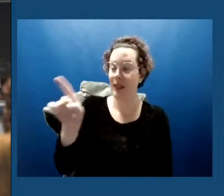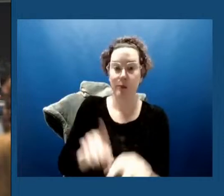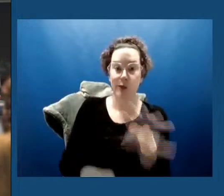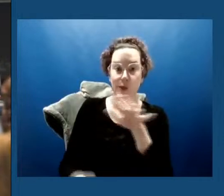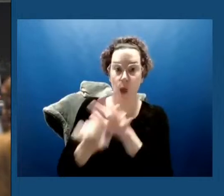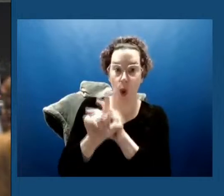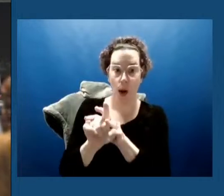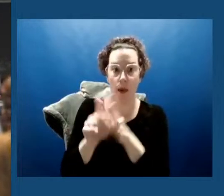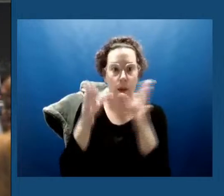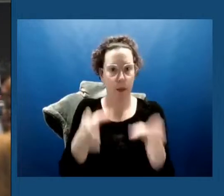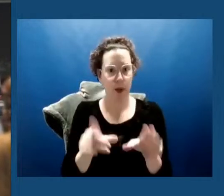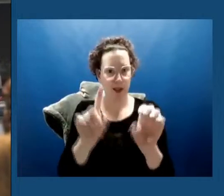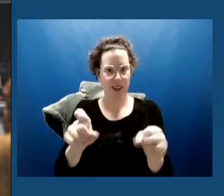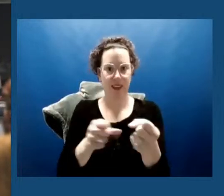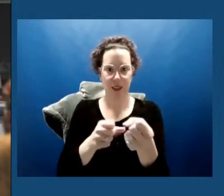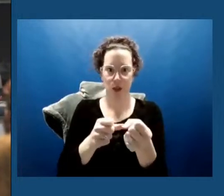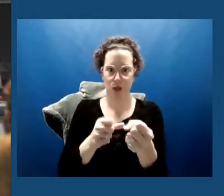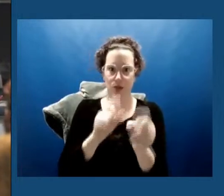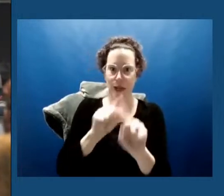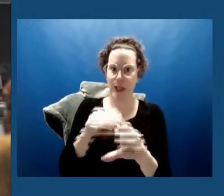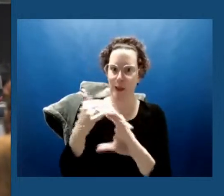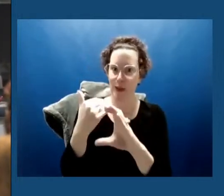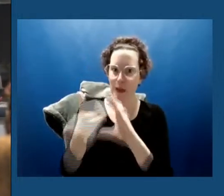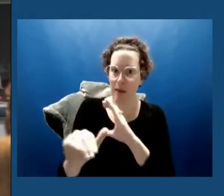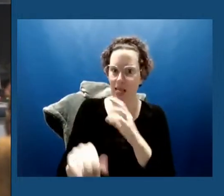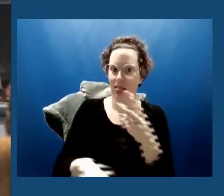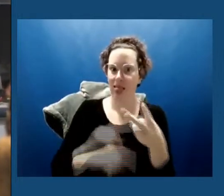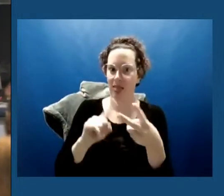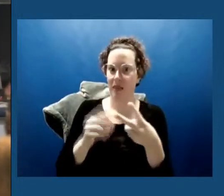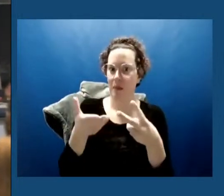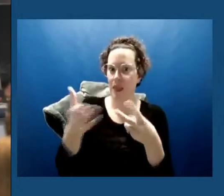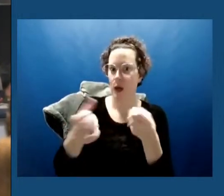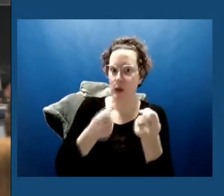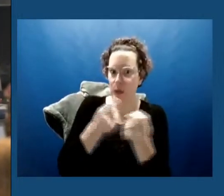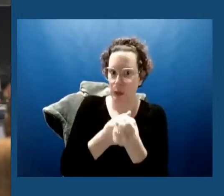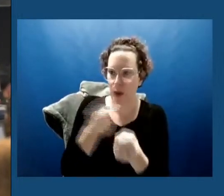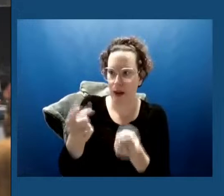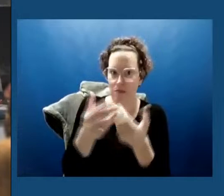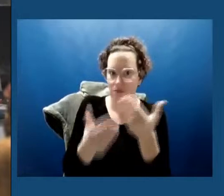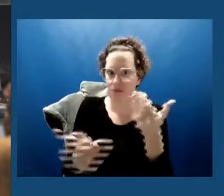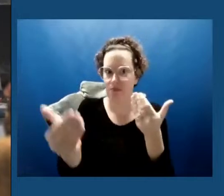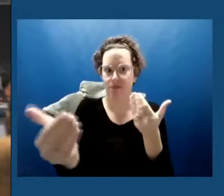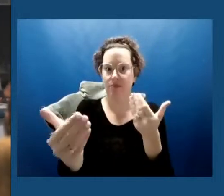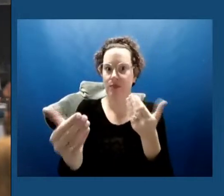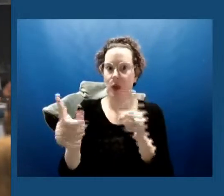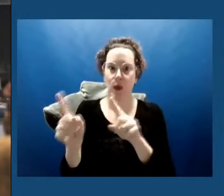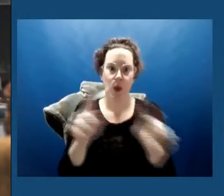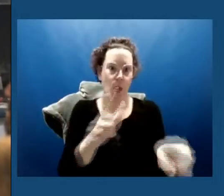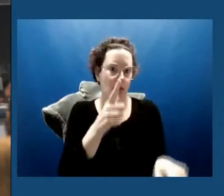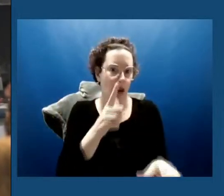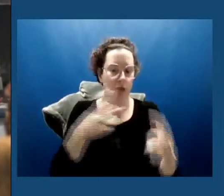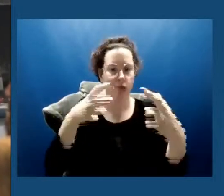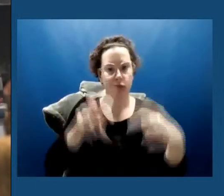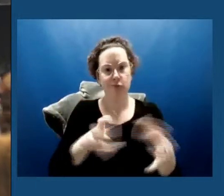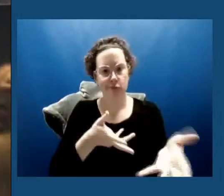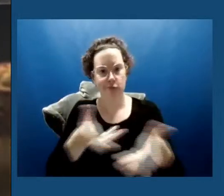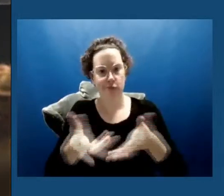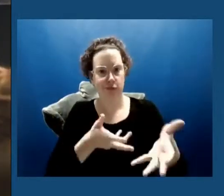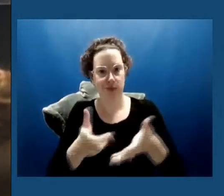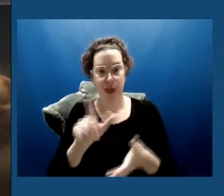somebody needs to answer his email. Someone needs to be there to support him, to take him to lunch. And Lucas, you can